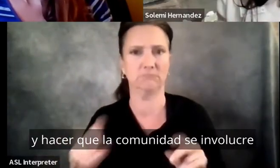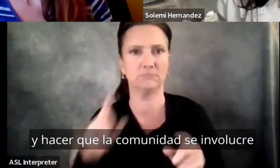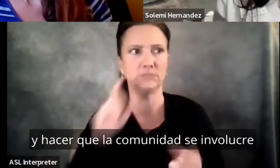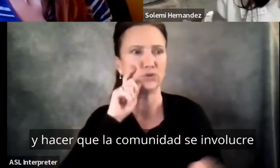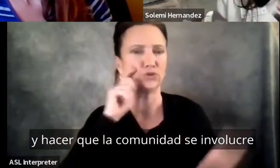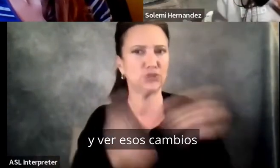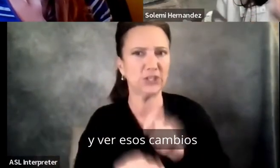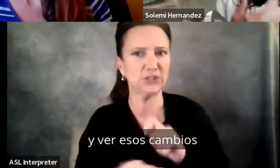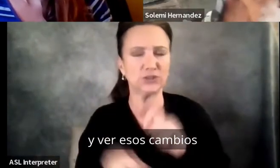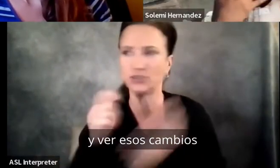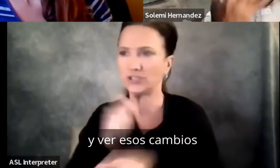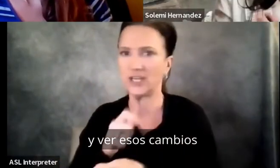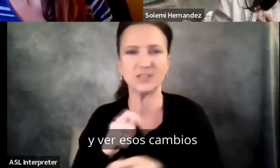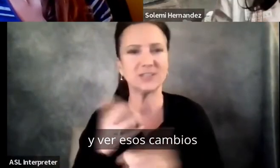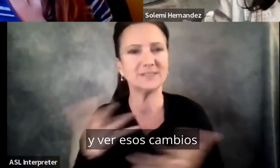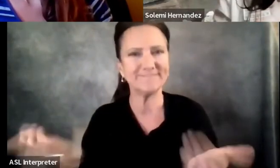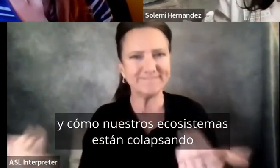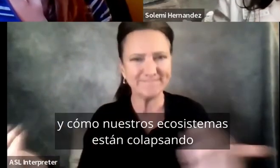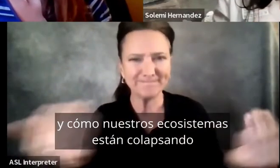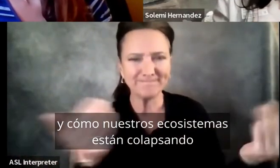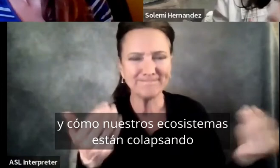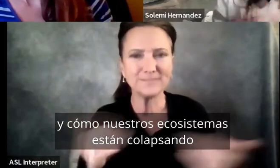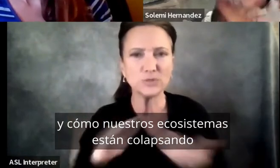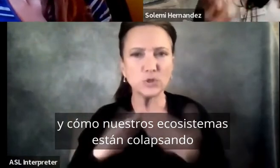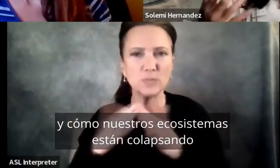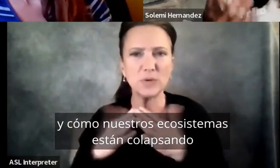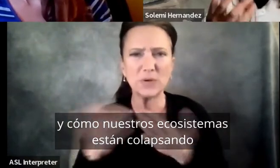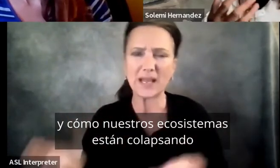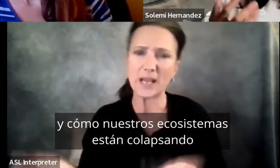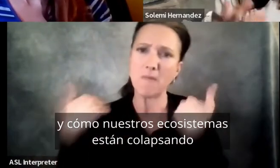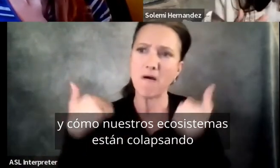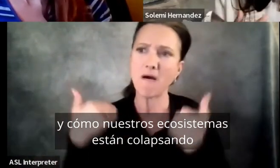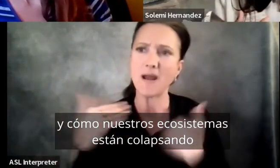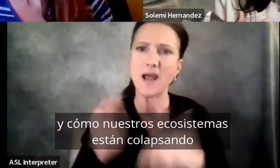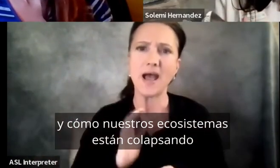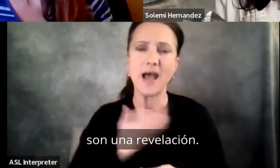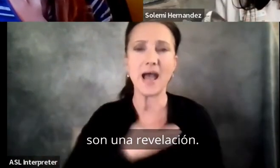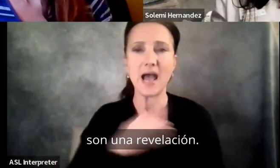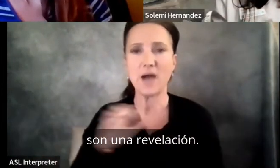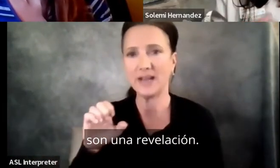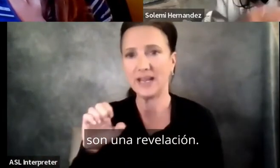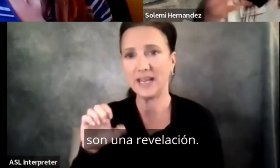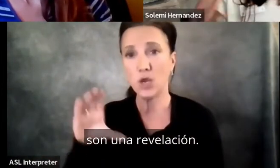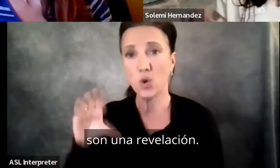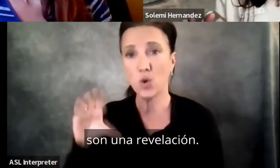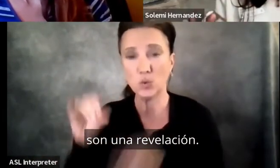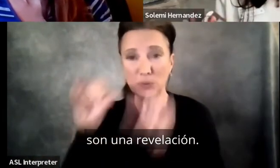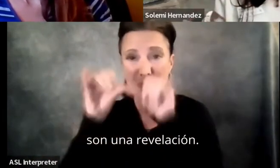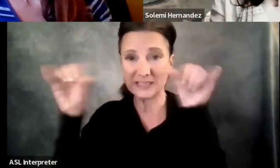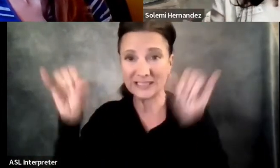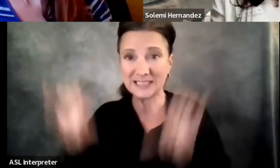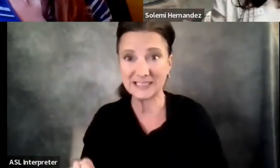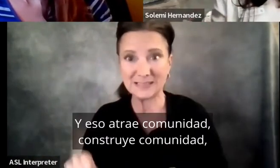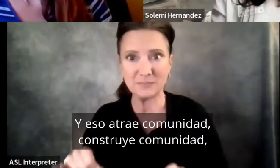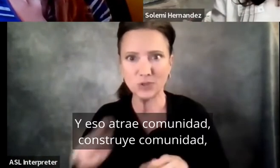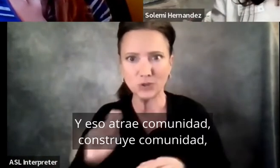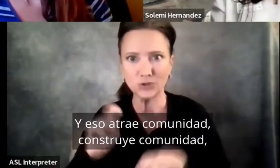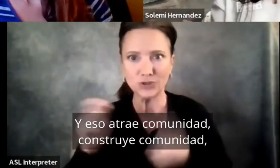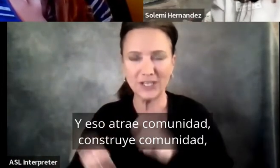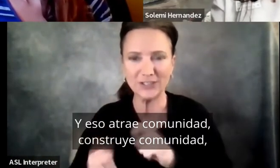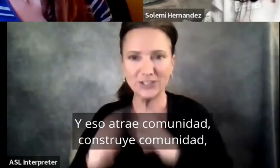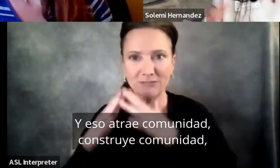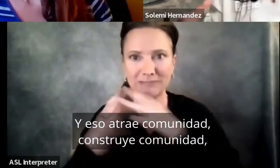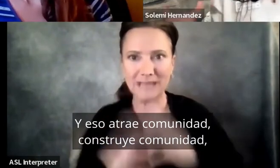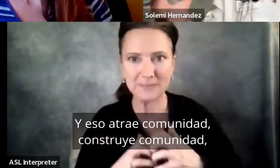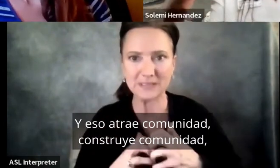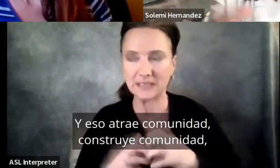community involved into kind of see those changes and how our ecosystems are collapsing are an eye opener. And